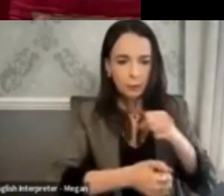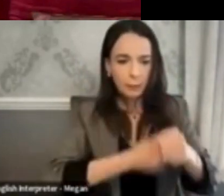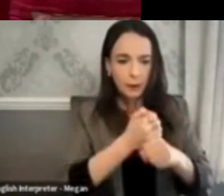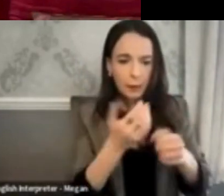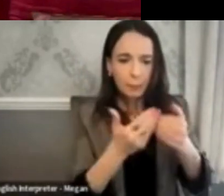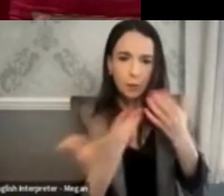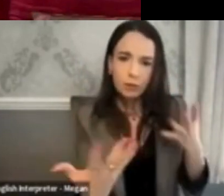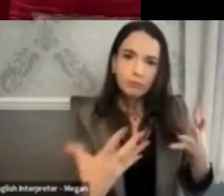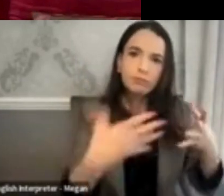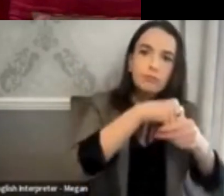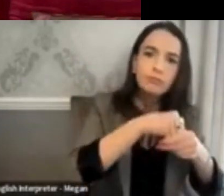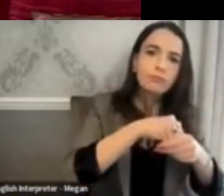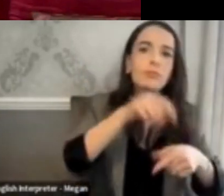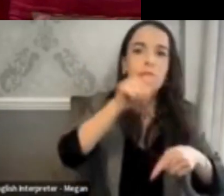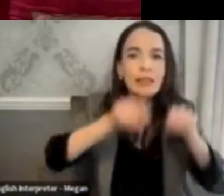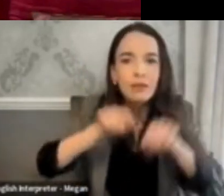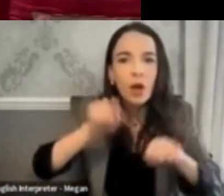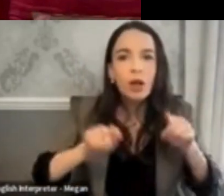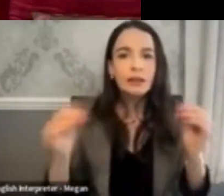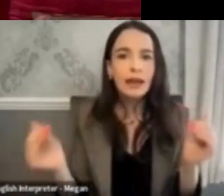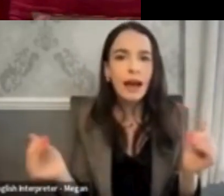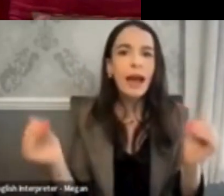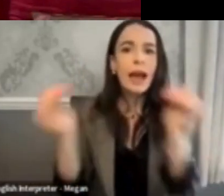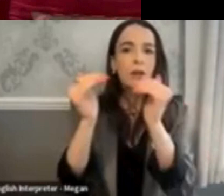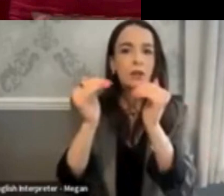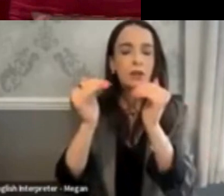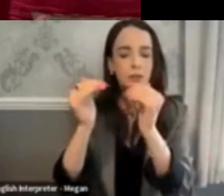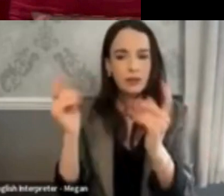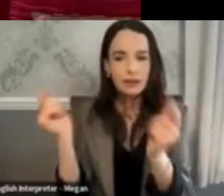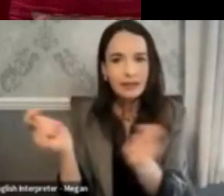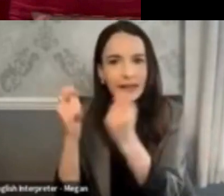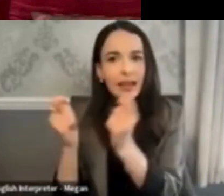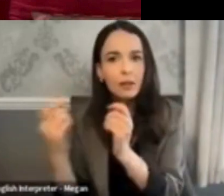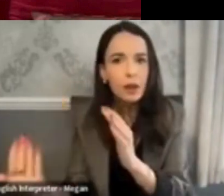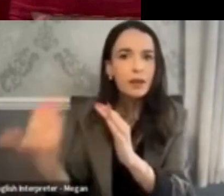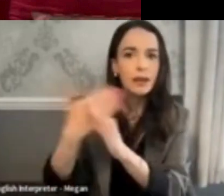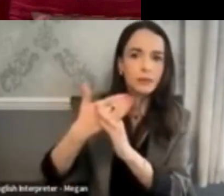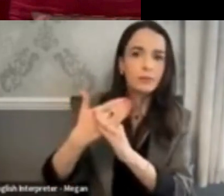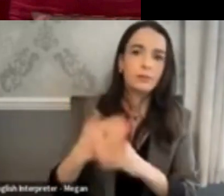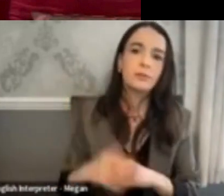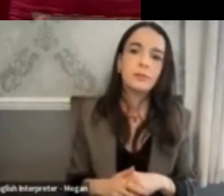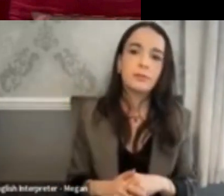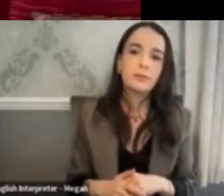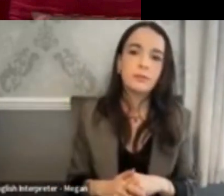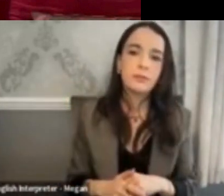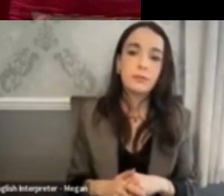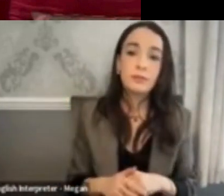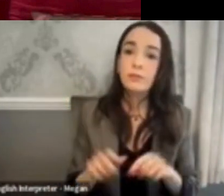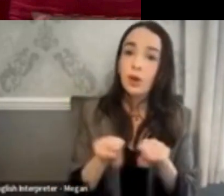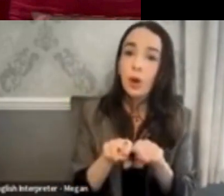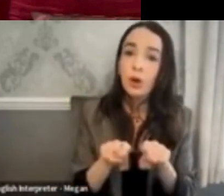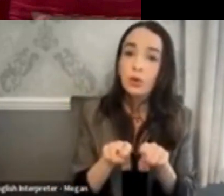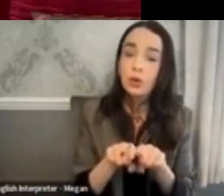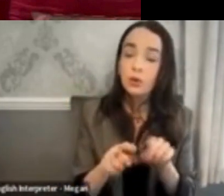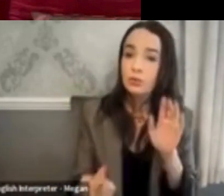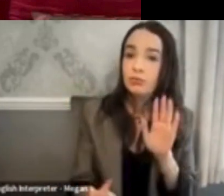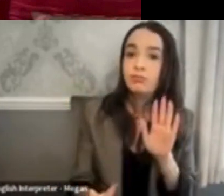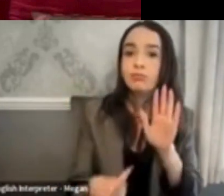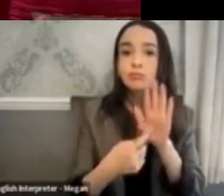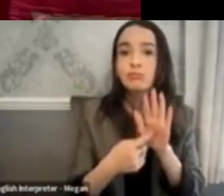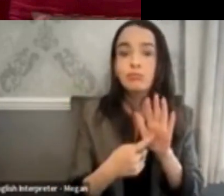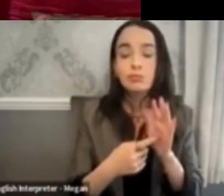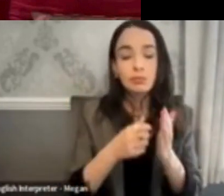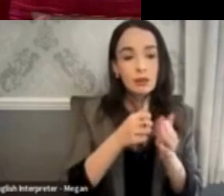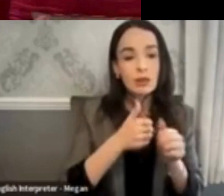and accessible. And Music Mark's activity as an investment principle support organisation that